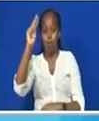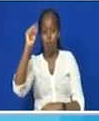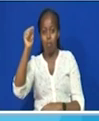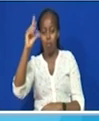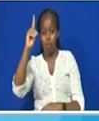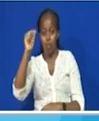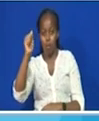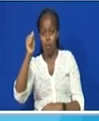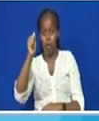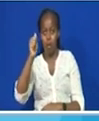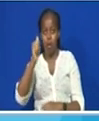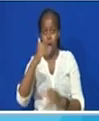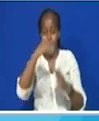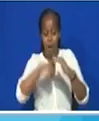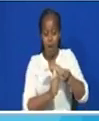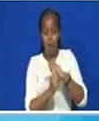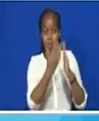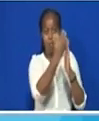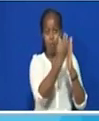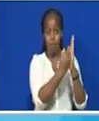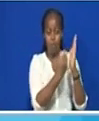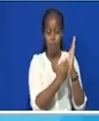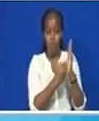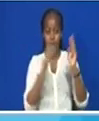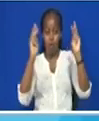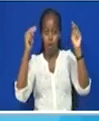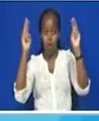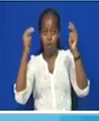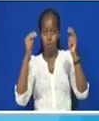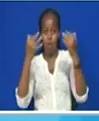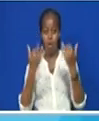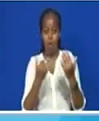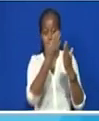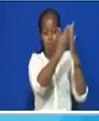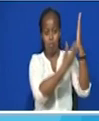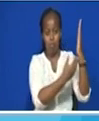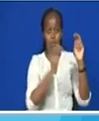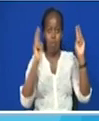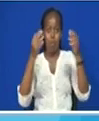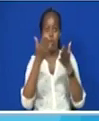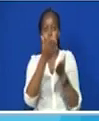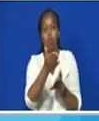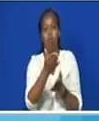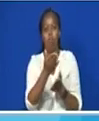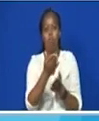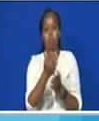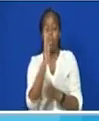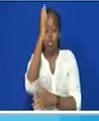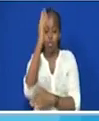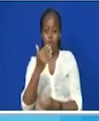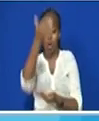following subheadings. So these are the subheadings. The first one is